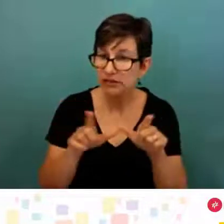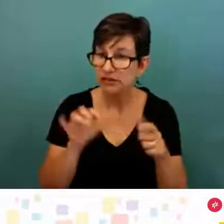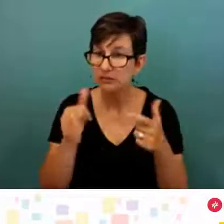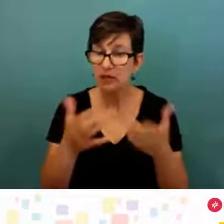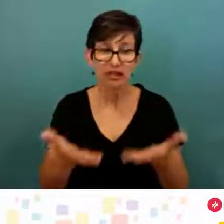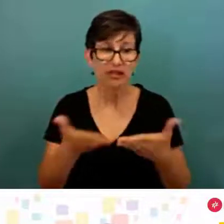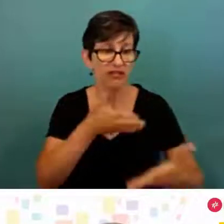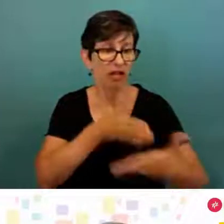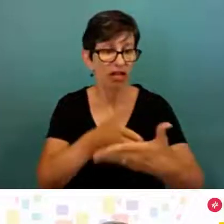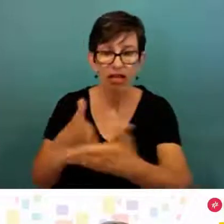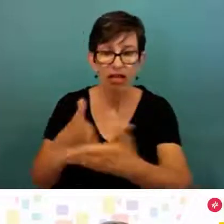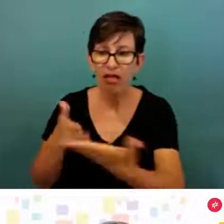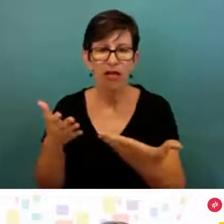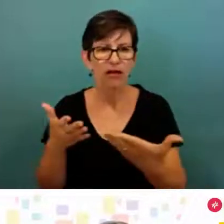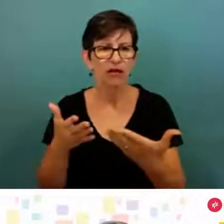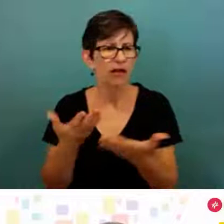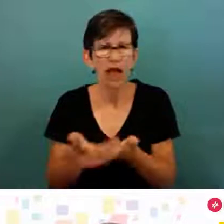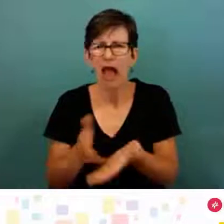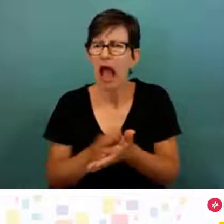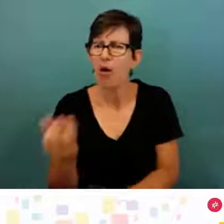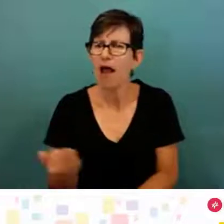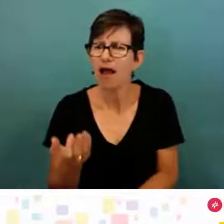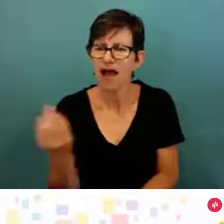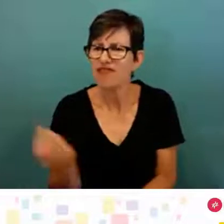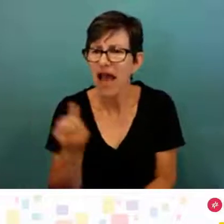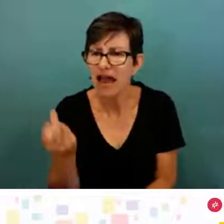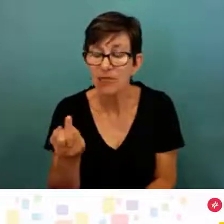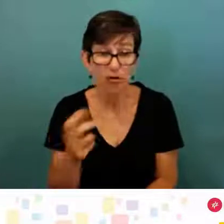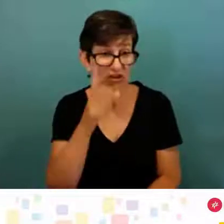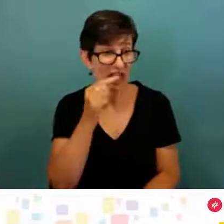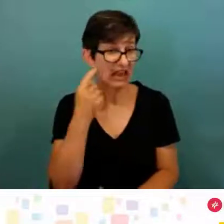and about whether they can be shared